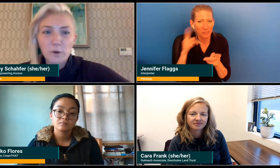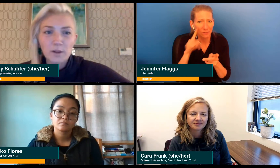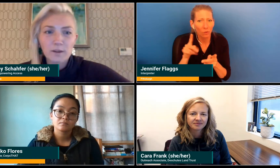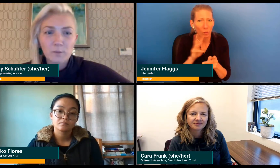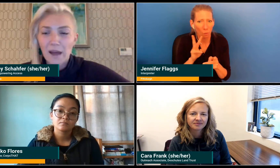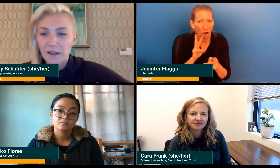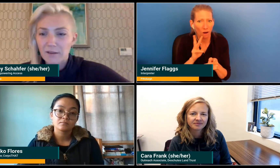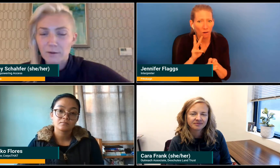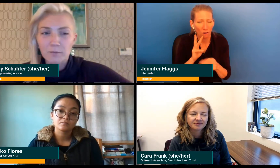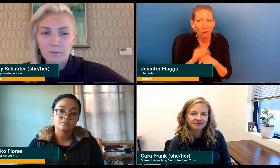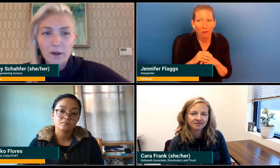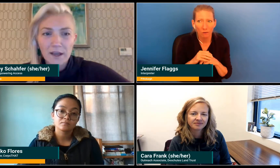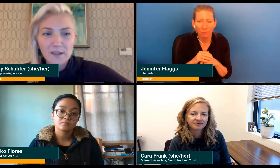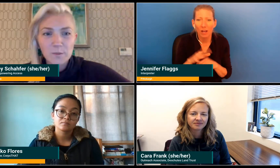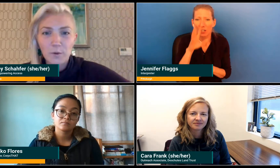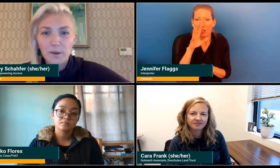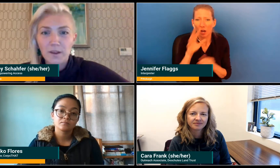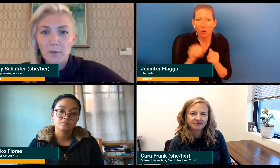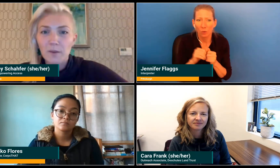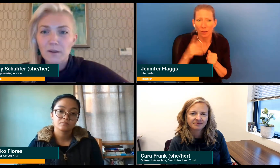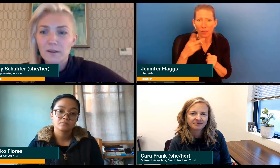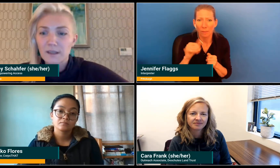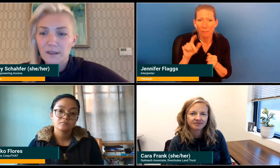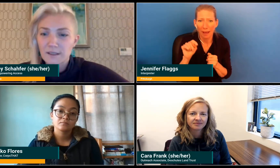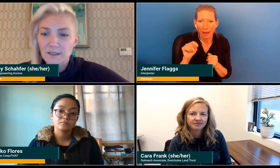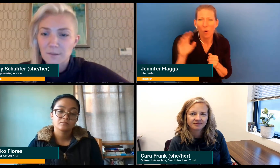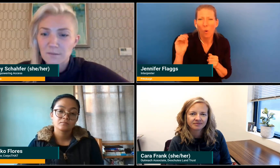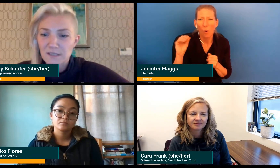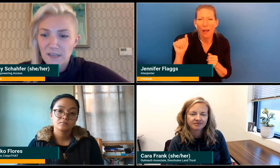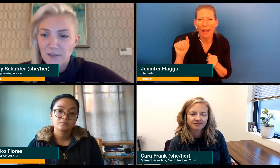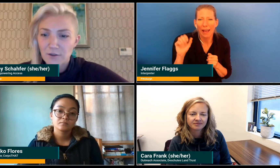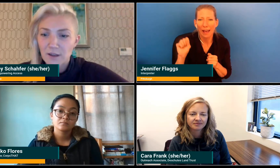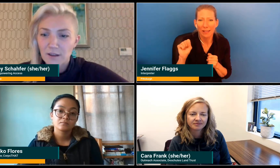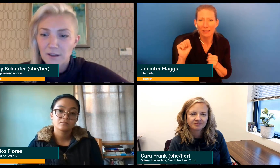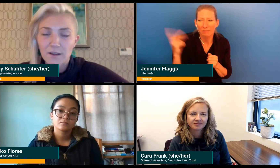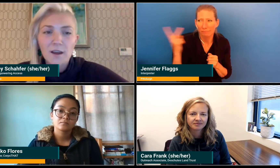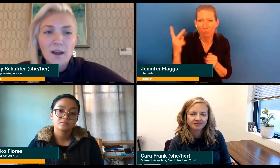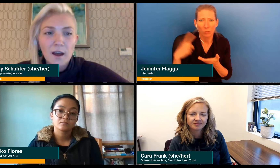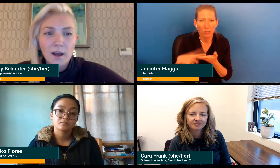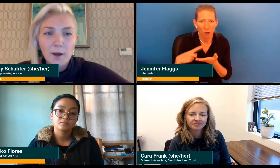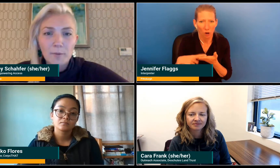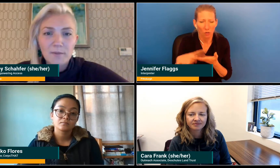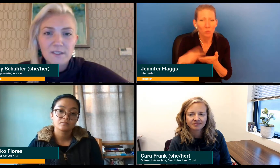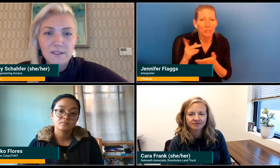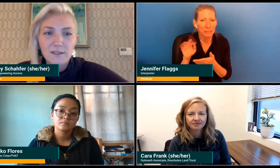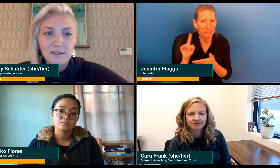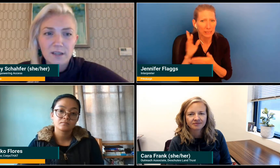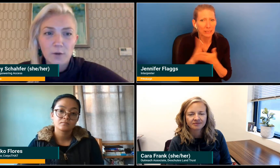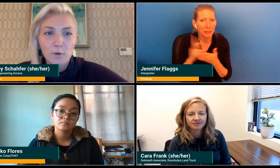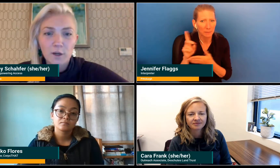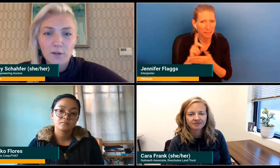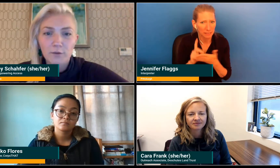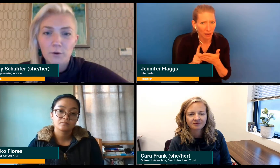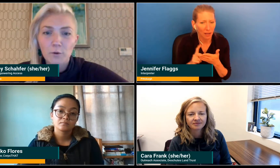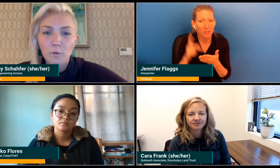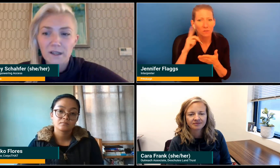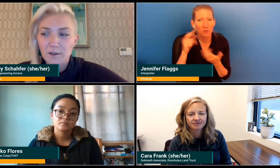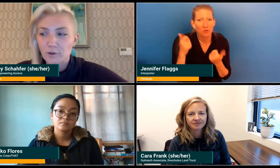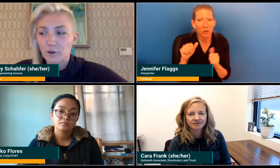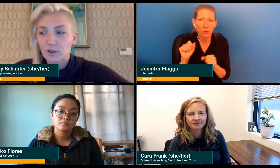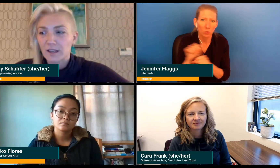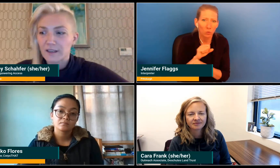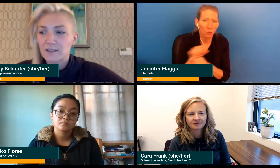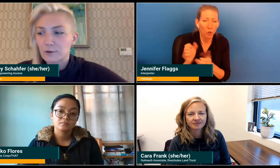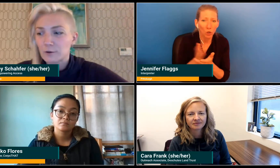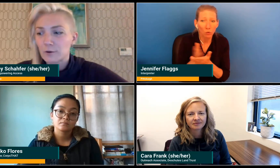I spoke with. Pat and I from OAS spoke with them and did some design charrette thing to kind of work through what it